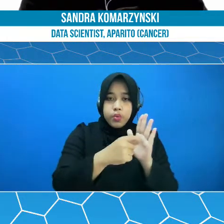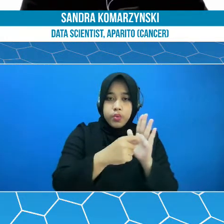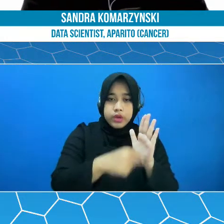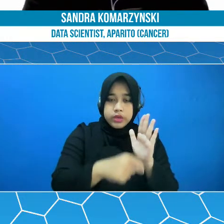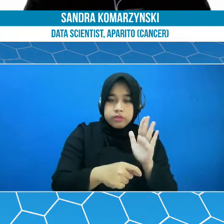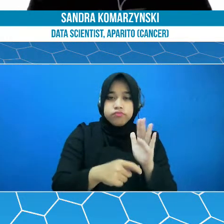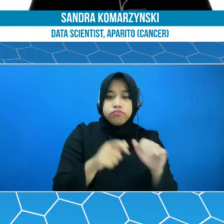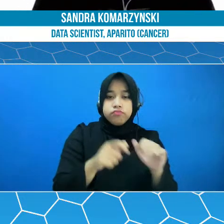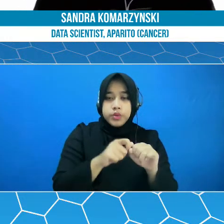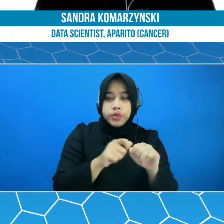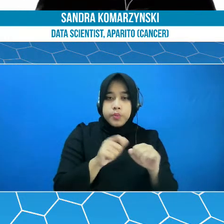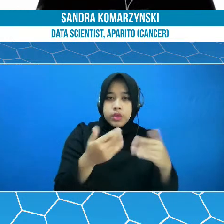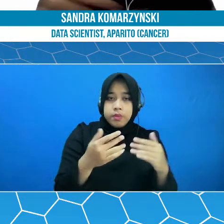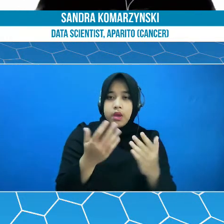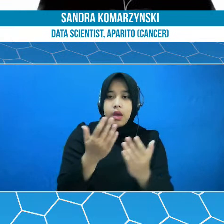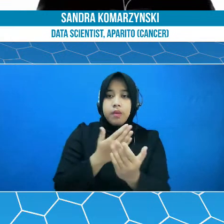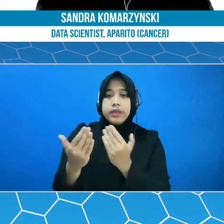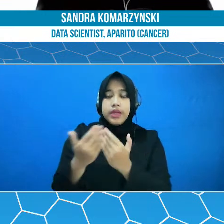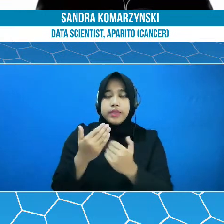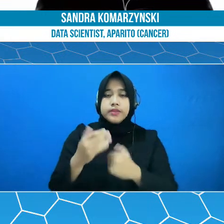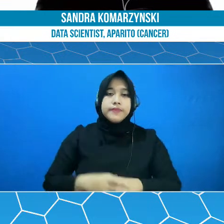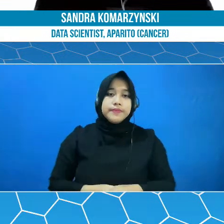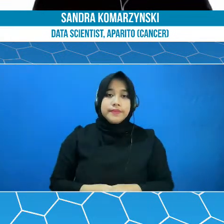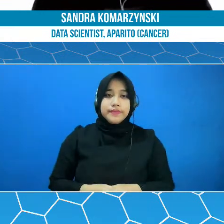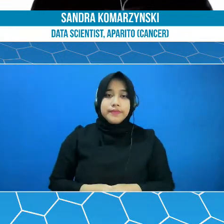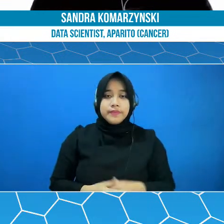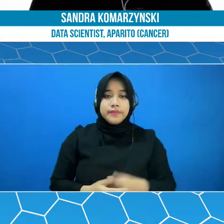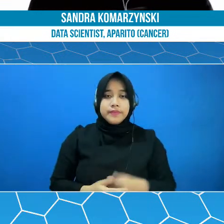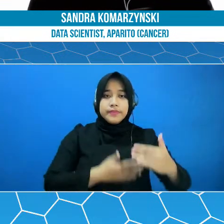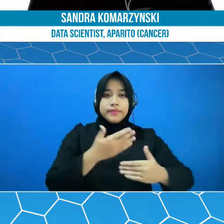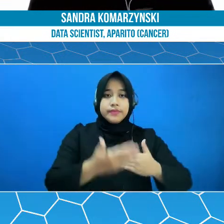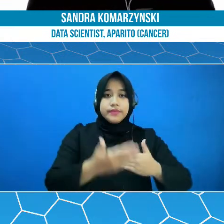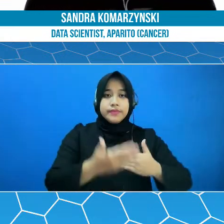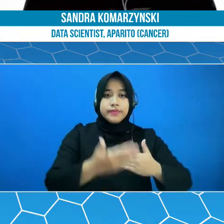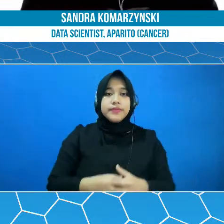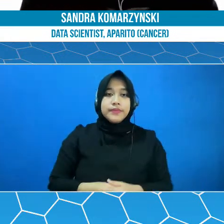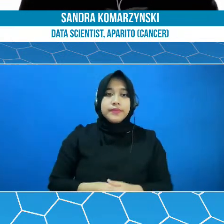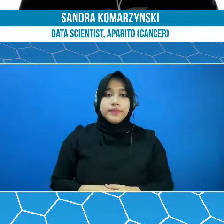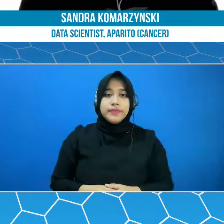app. Next slide, please.